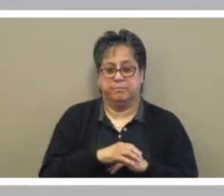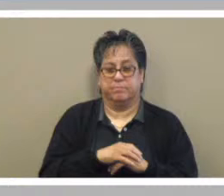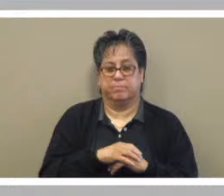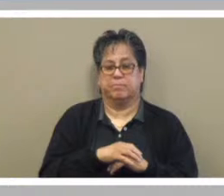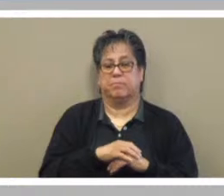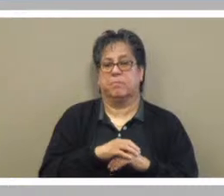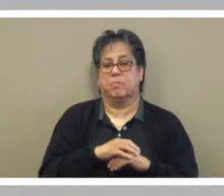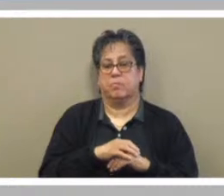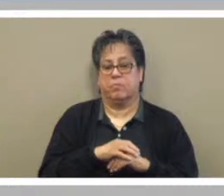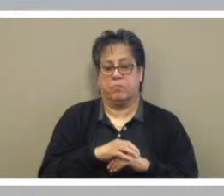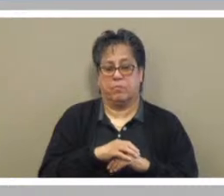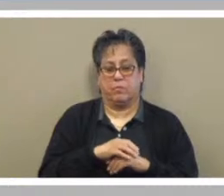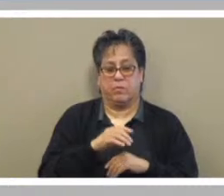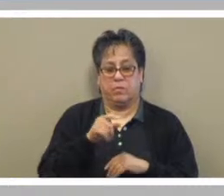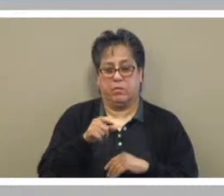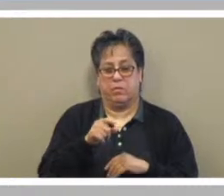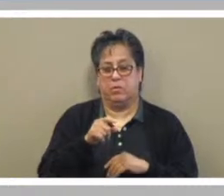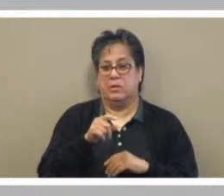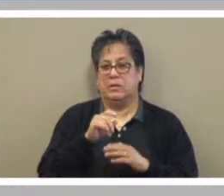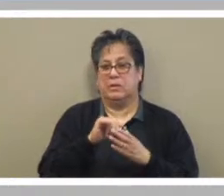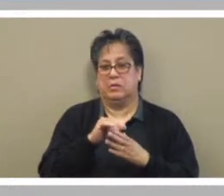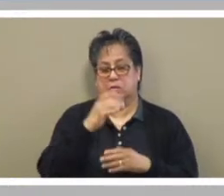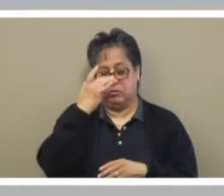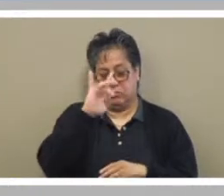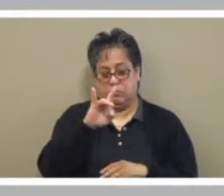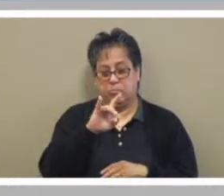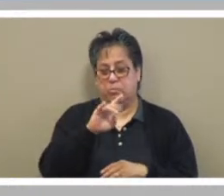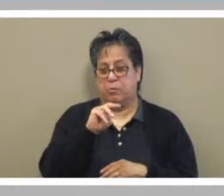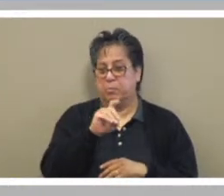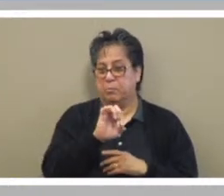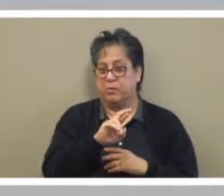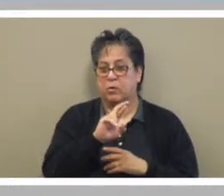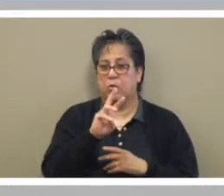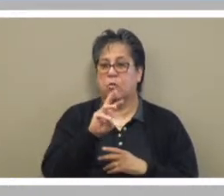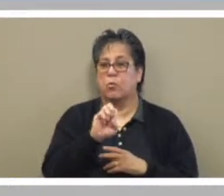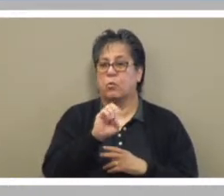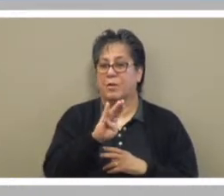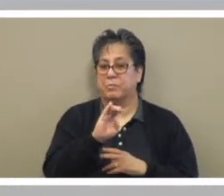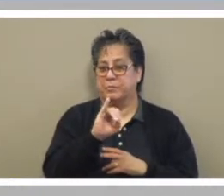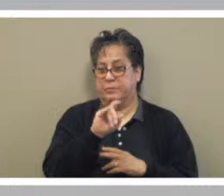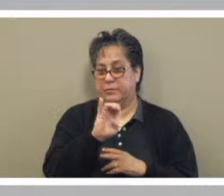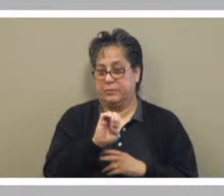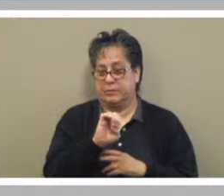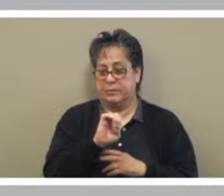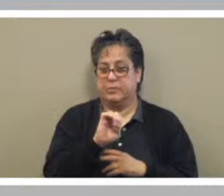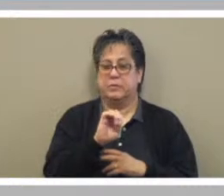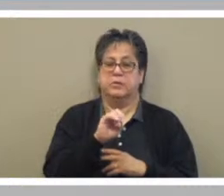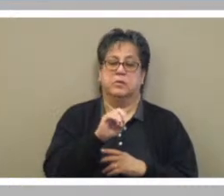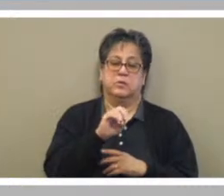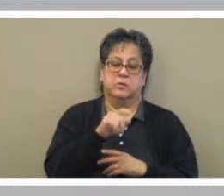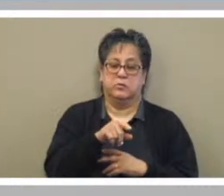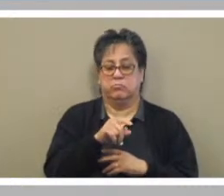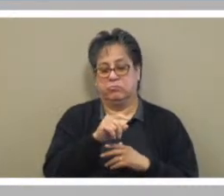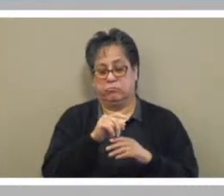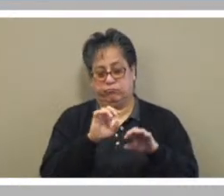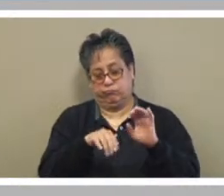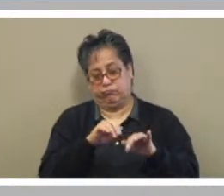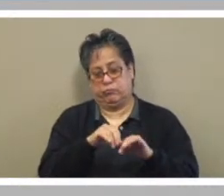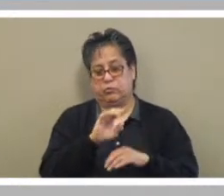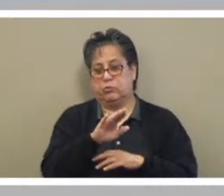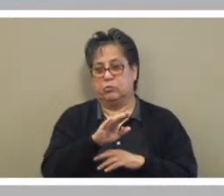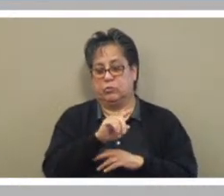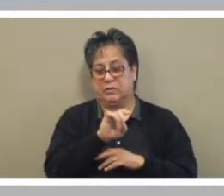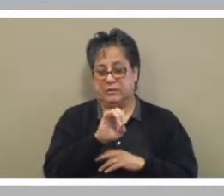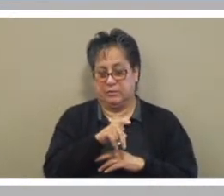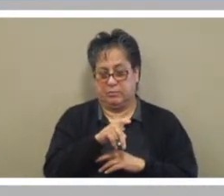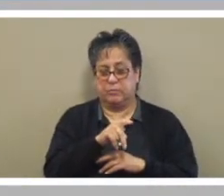This is a screenshot of our smart meter website, where you can go enter in your zip code and it'll let you know